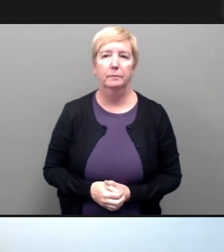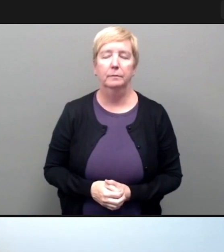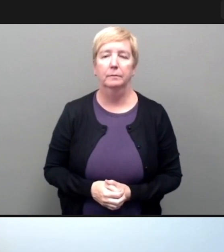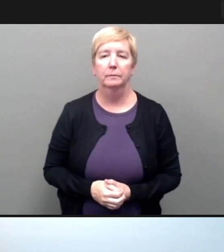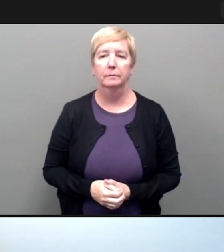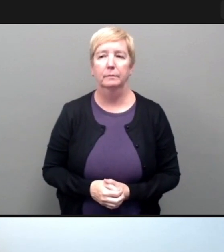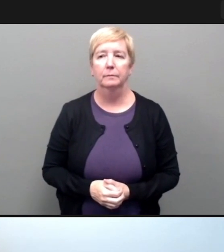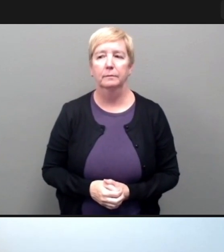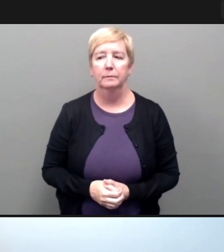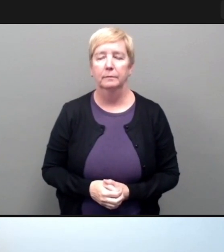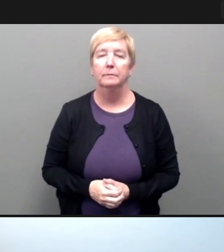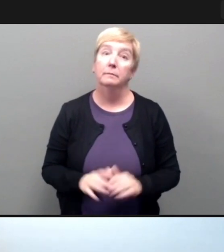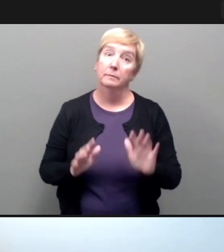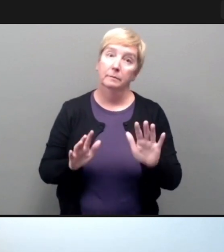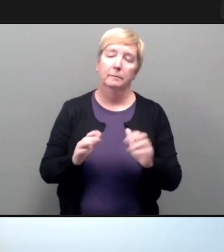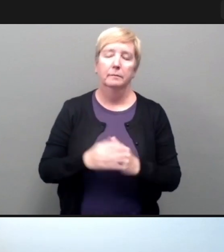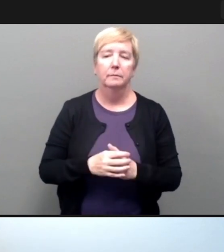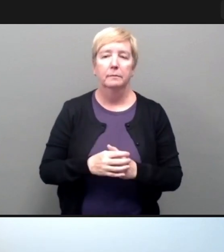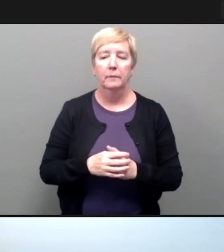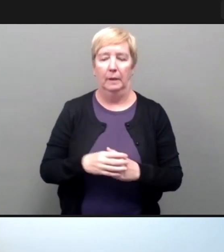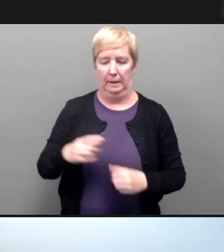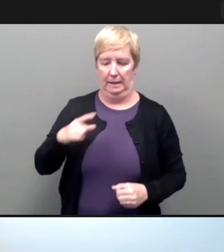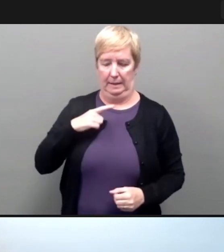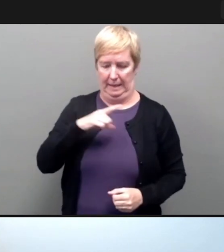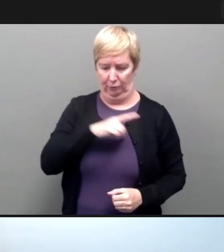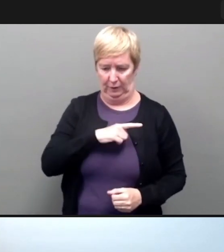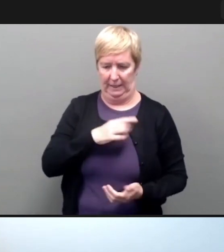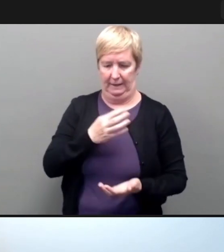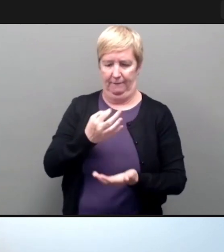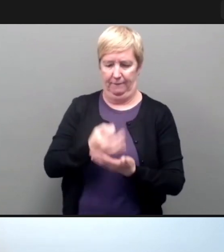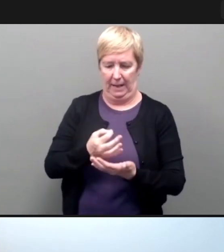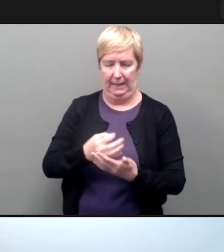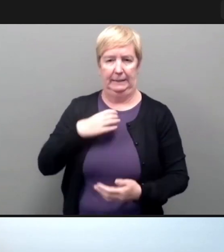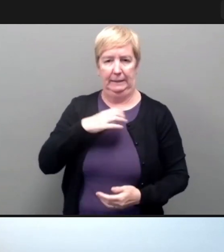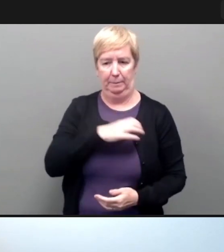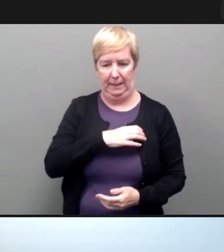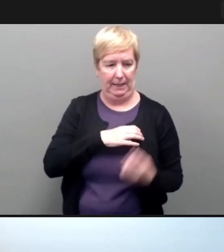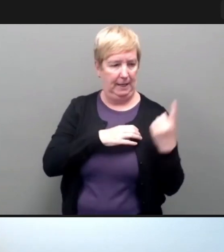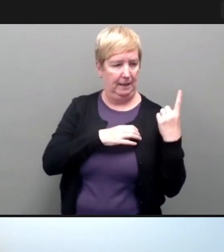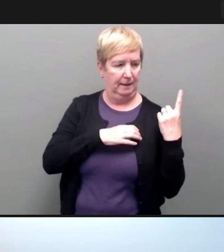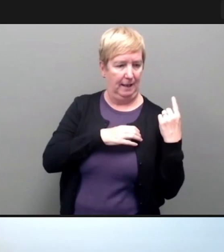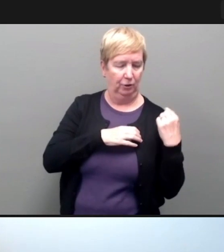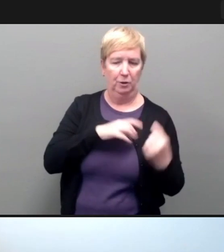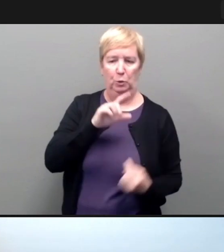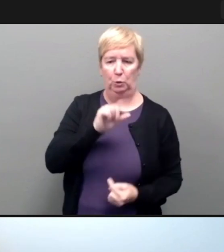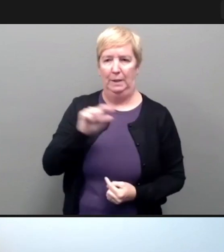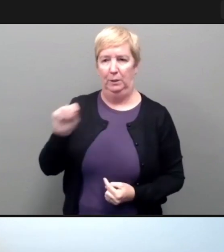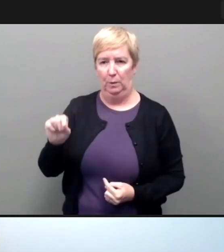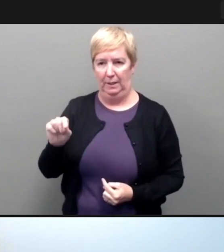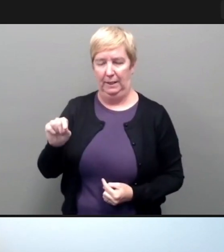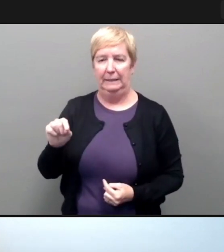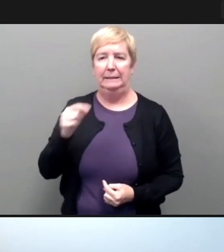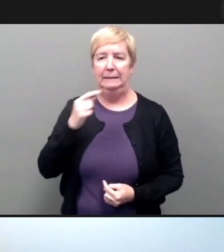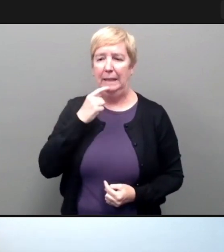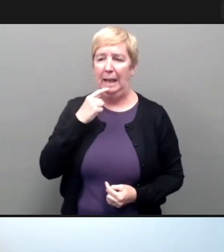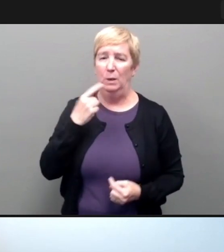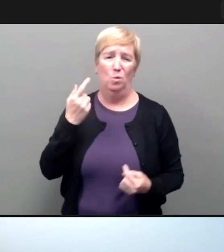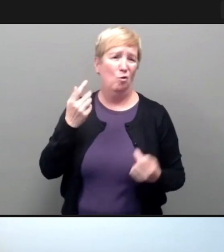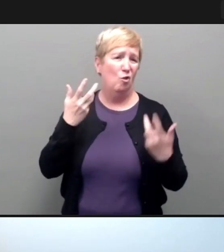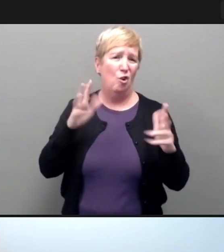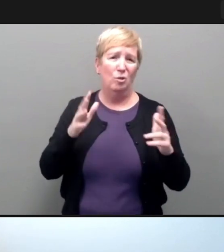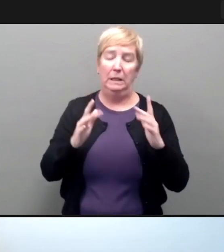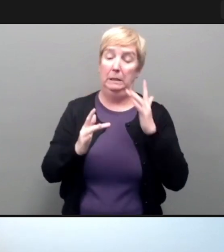It is to be noted that the Legislative Finance Committee in 2020 noted that we were already as a state facing